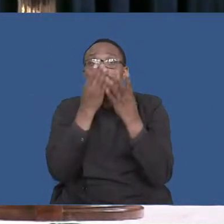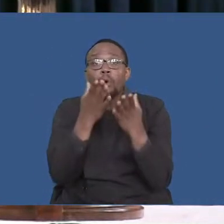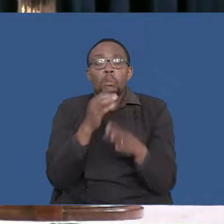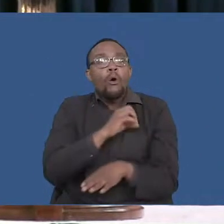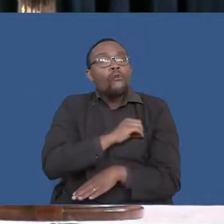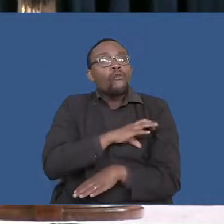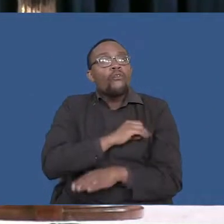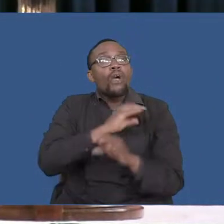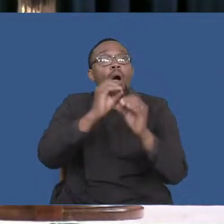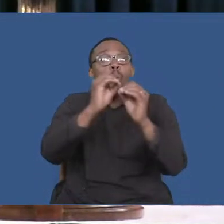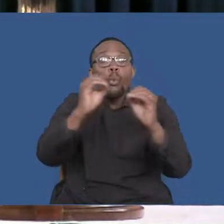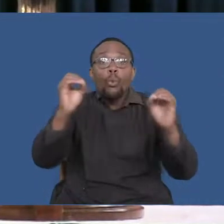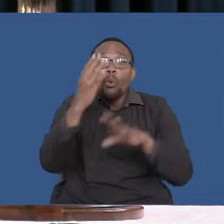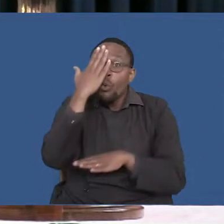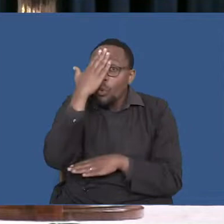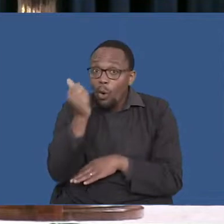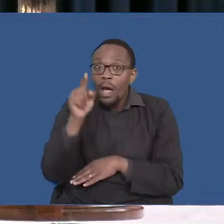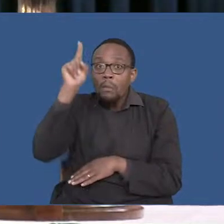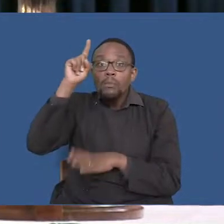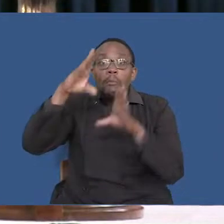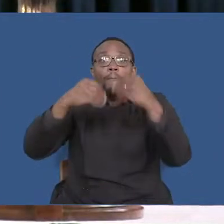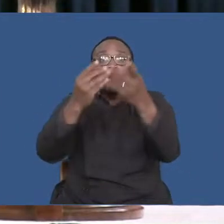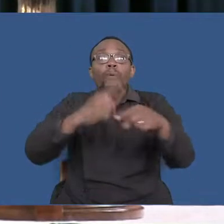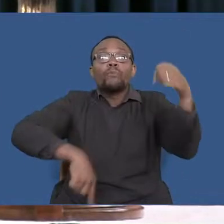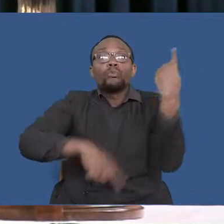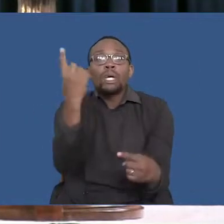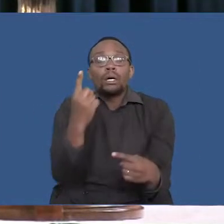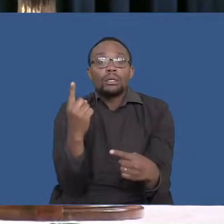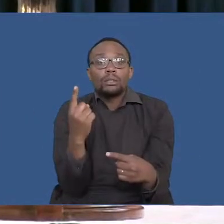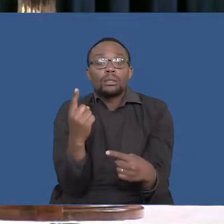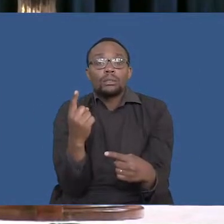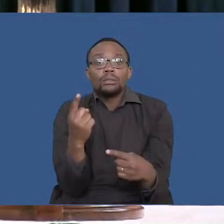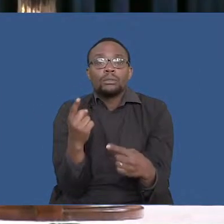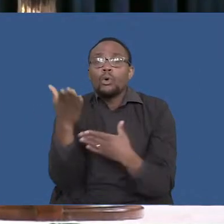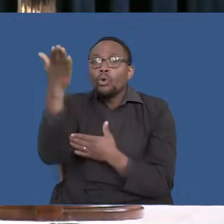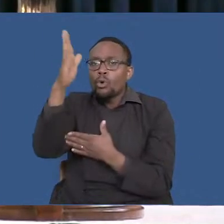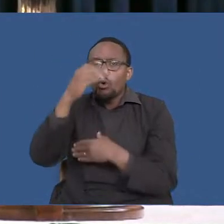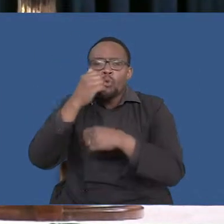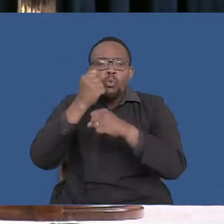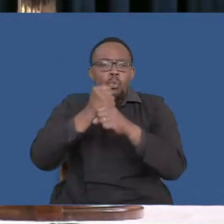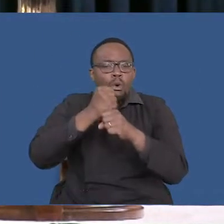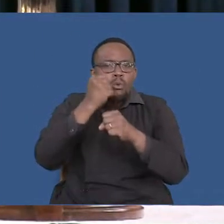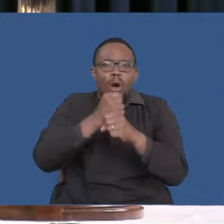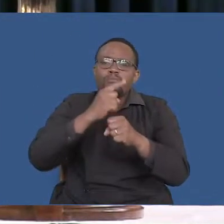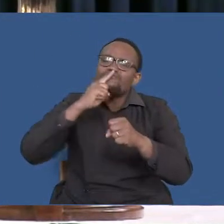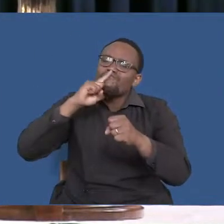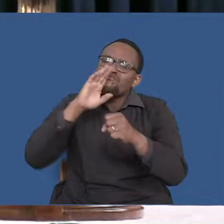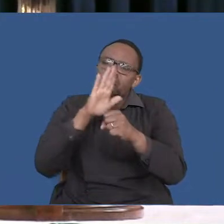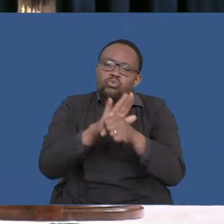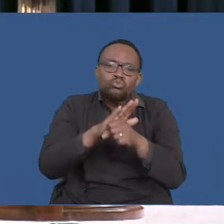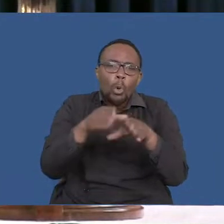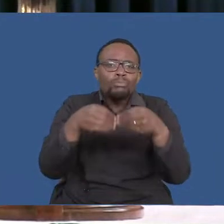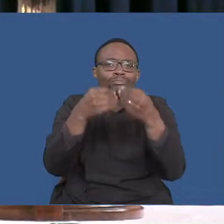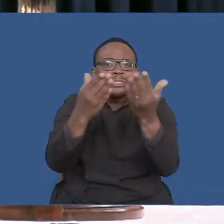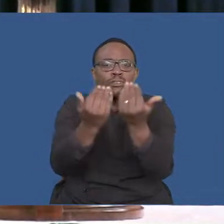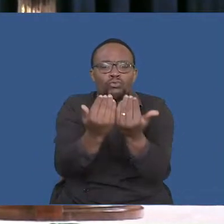not fear because he's going to give you the victory. God has made tremendous promises to his